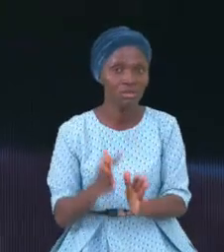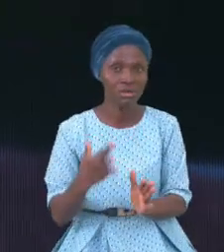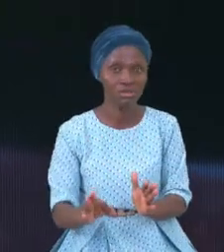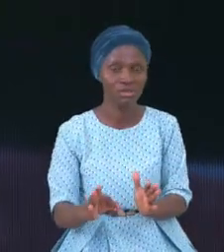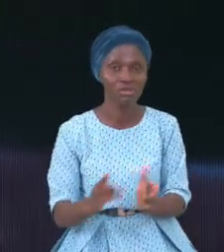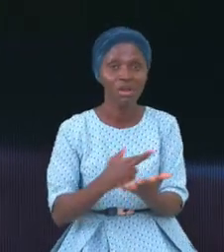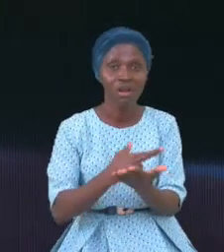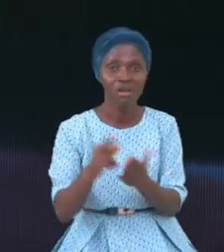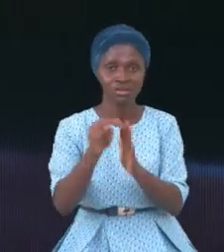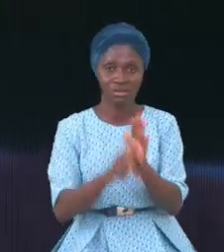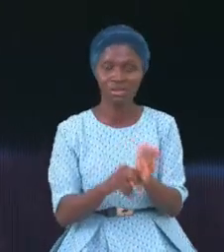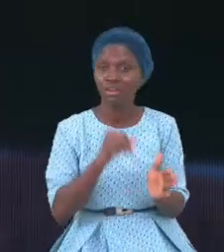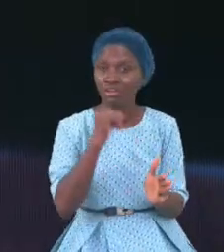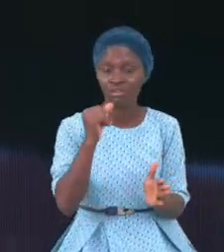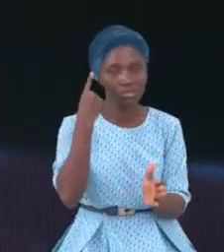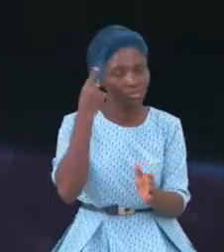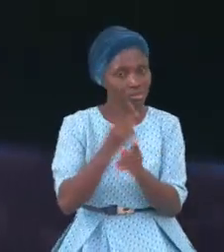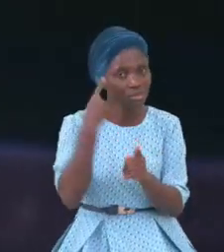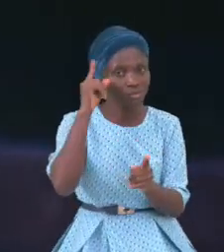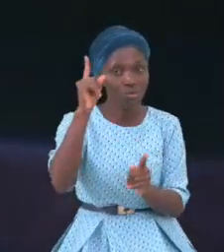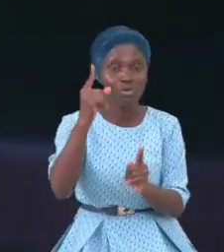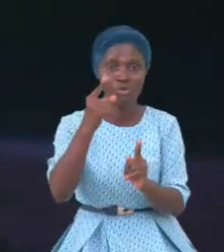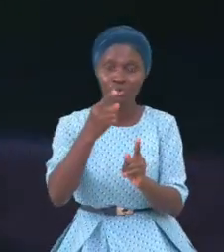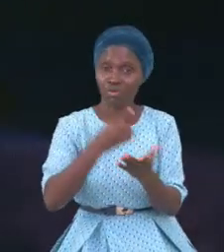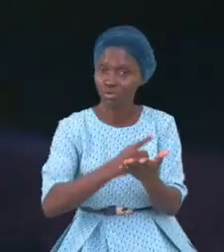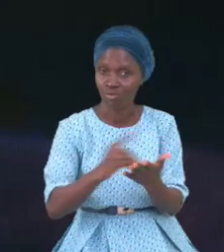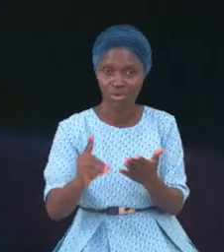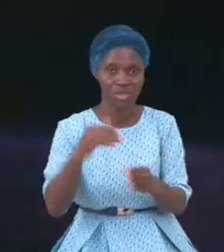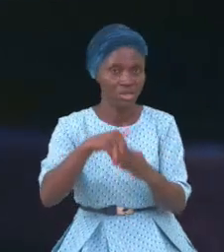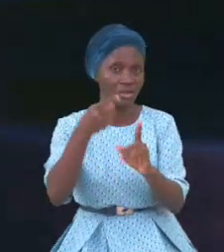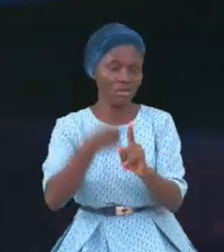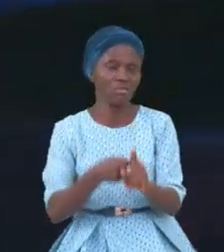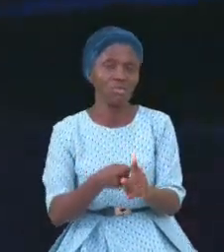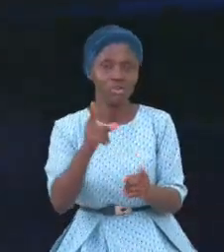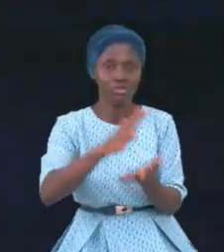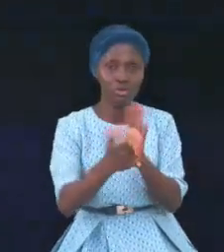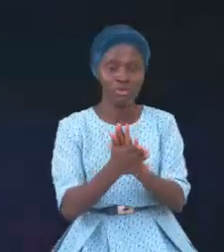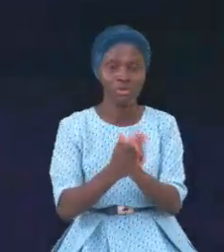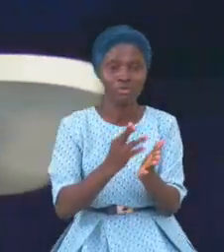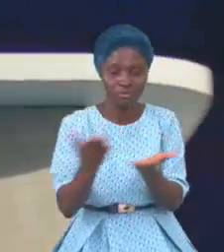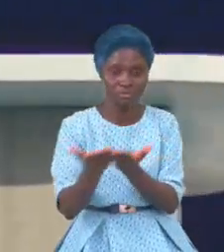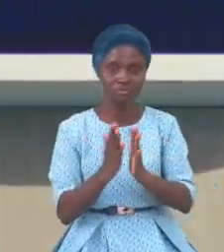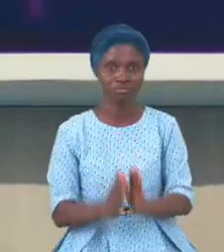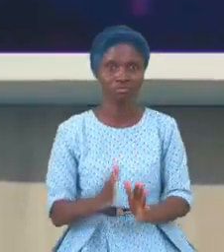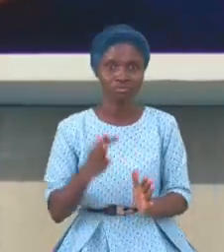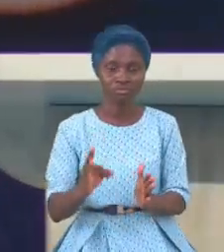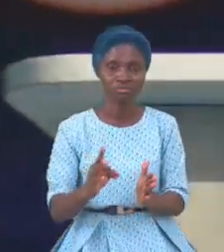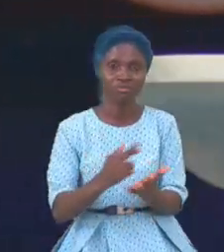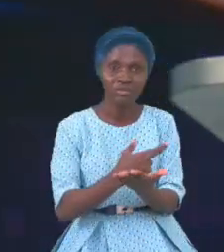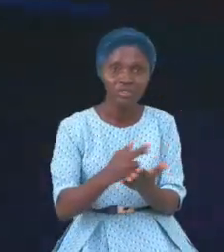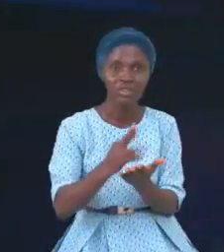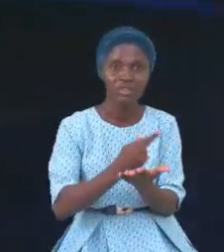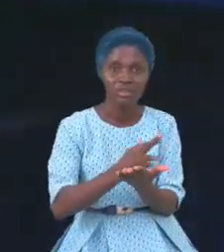one week in the month. You become the servants of righteousness, not just for periods